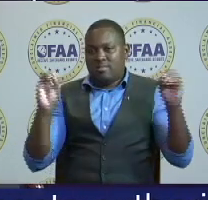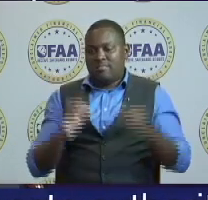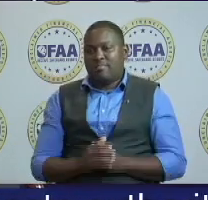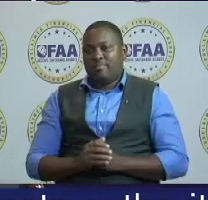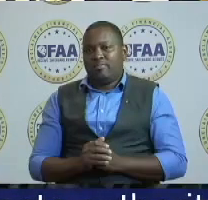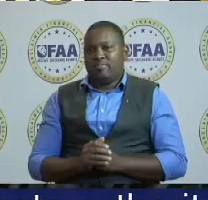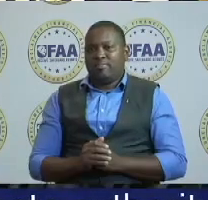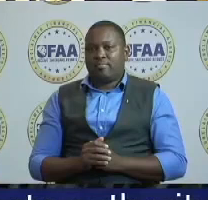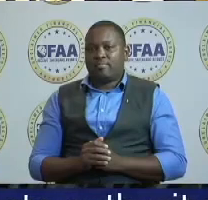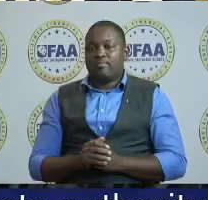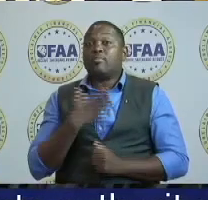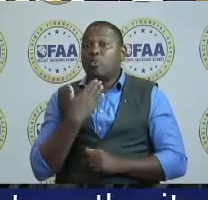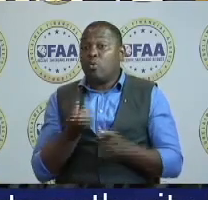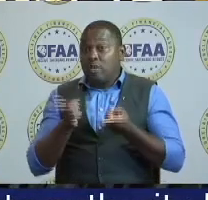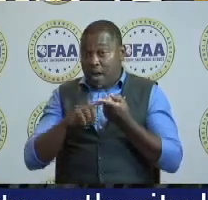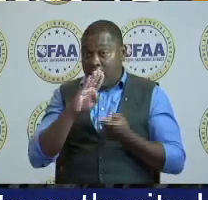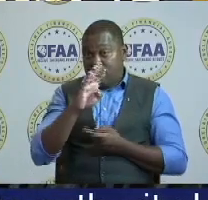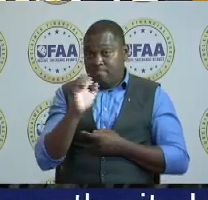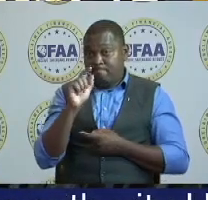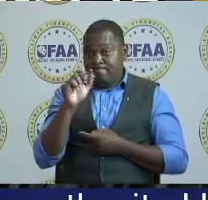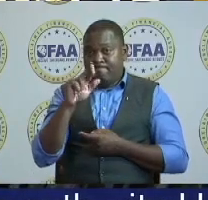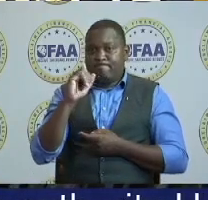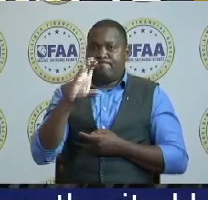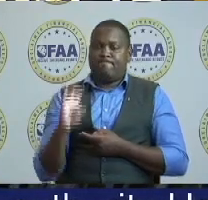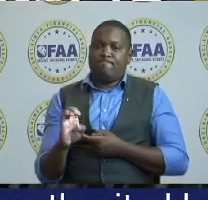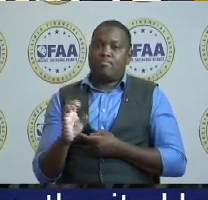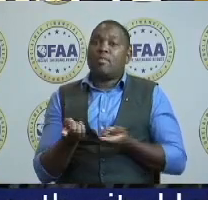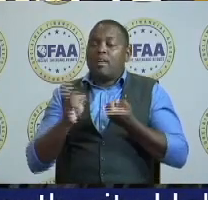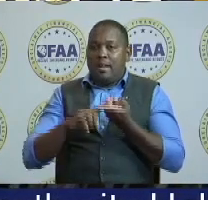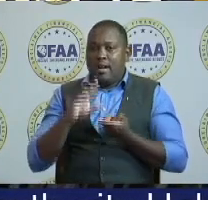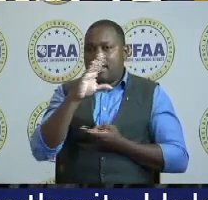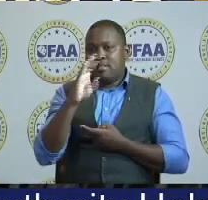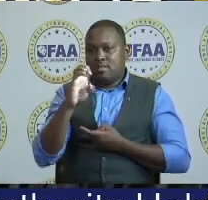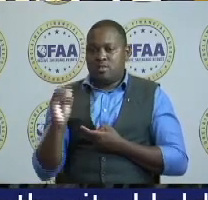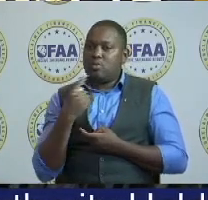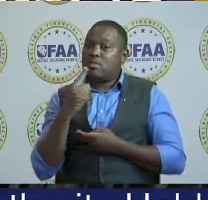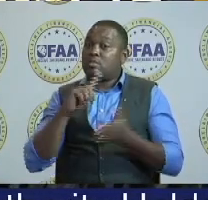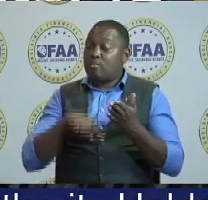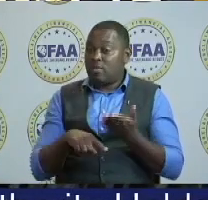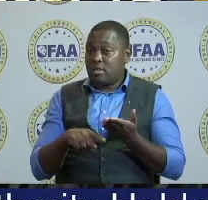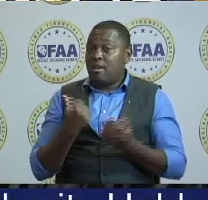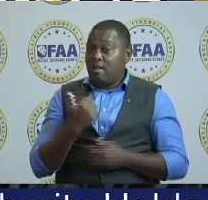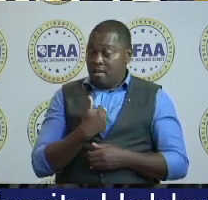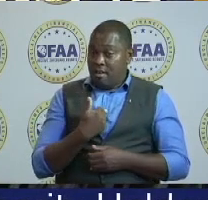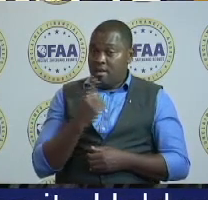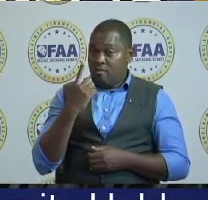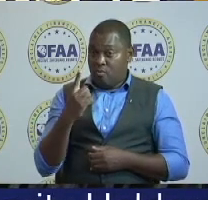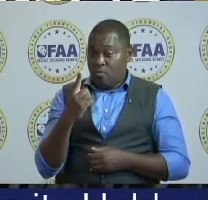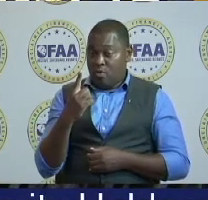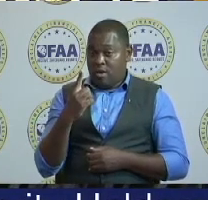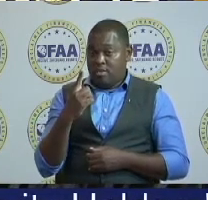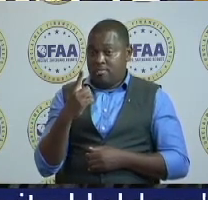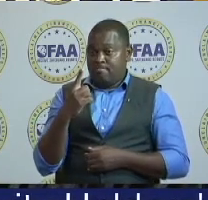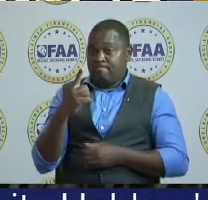you, Beatrice, you'd like to contribute to that too? Yes, just to add on what the CEO said, we have one bank which has